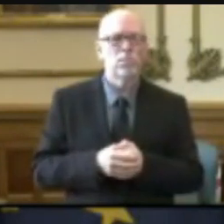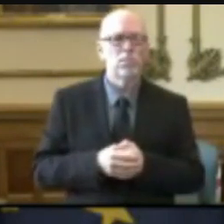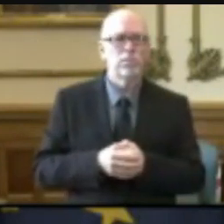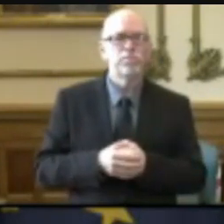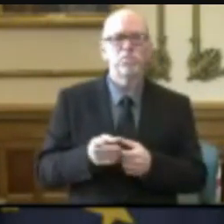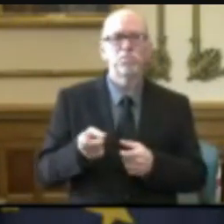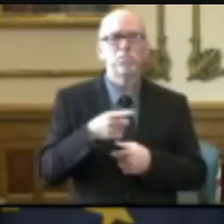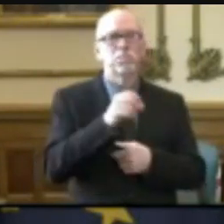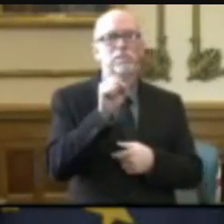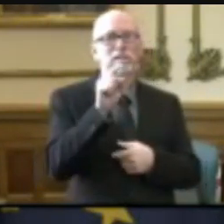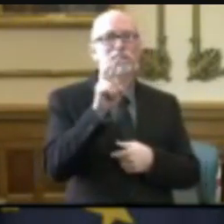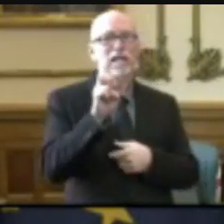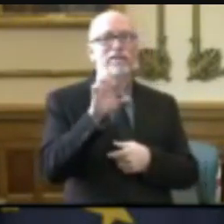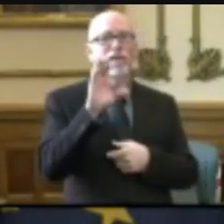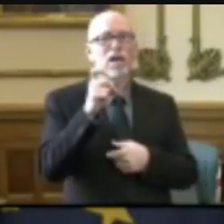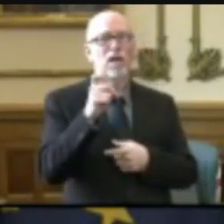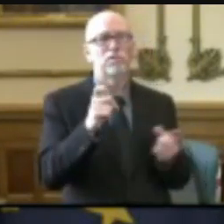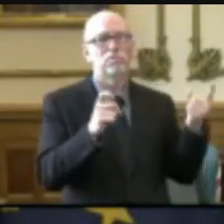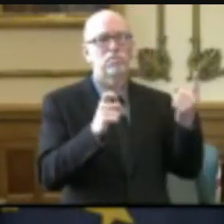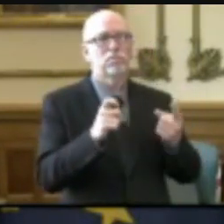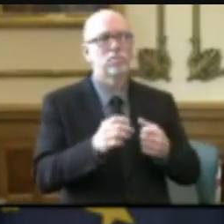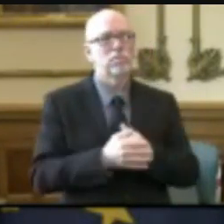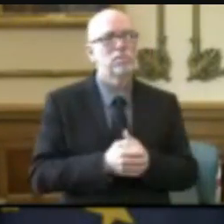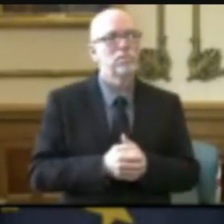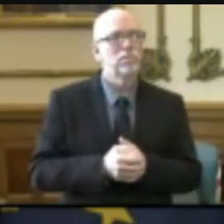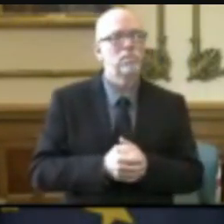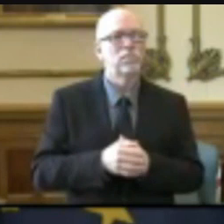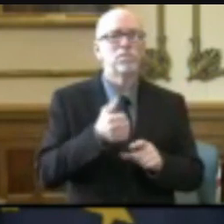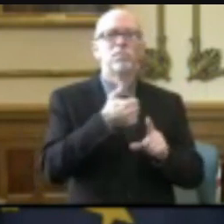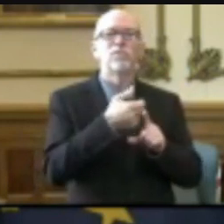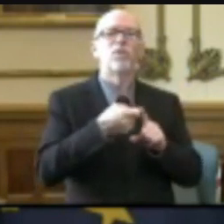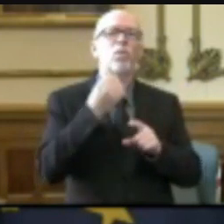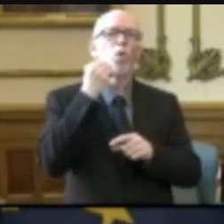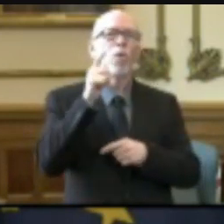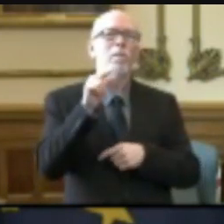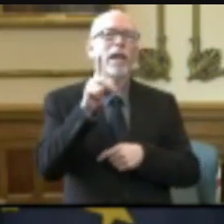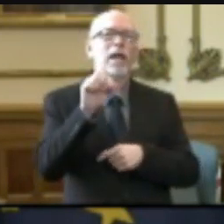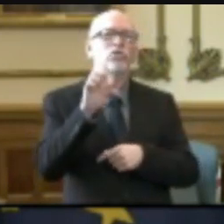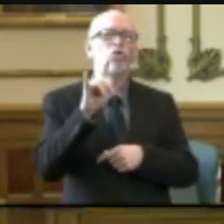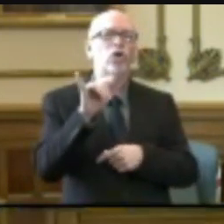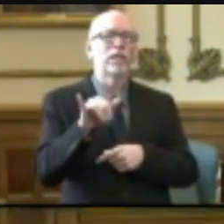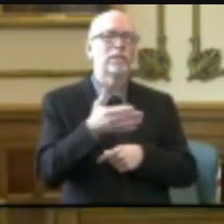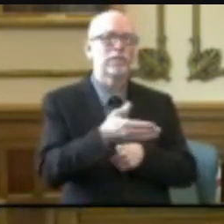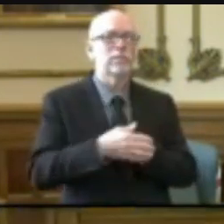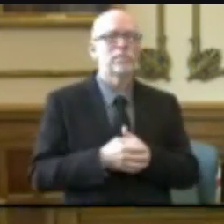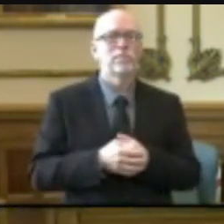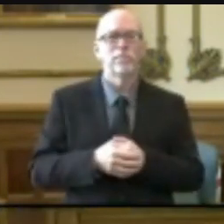Steve Cox is stepping up to the mic. He's with Homeland Security.